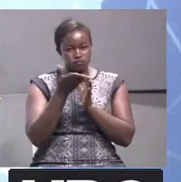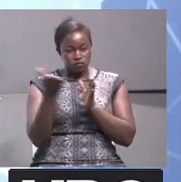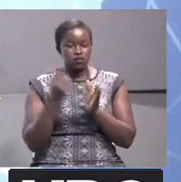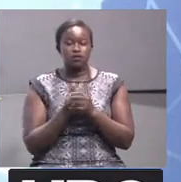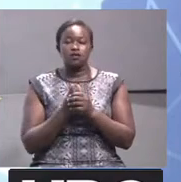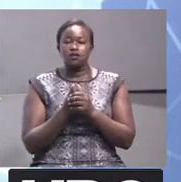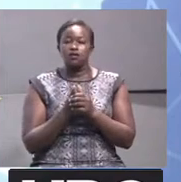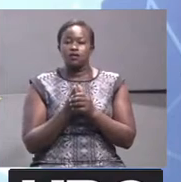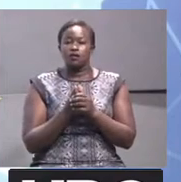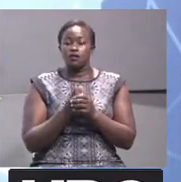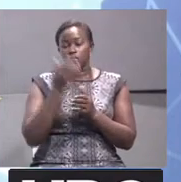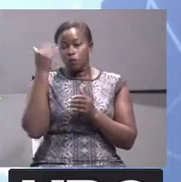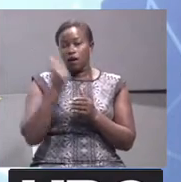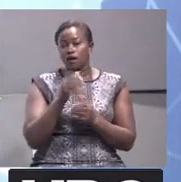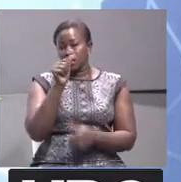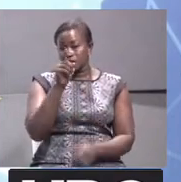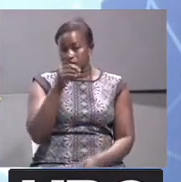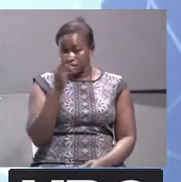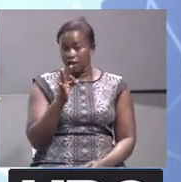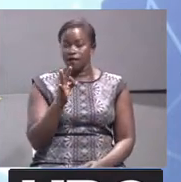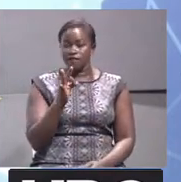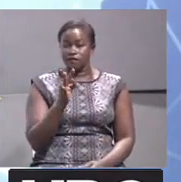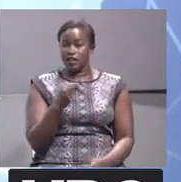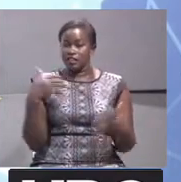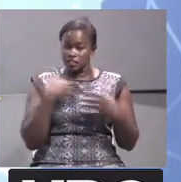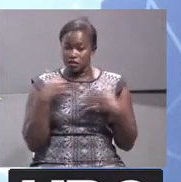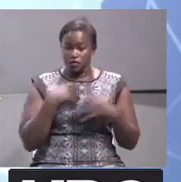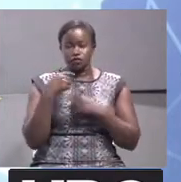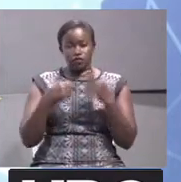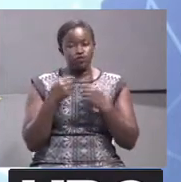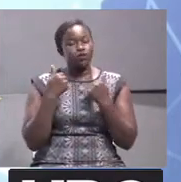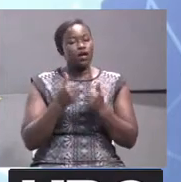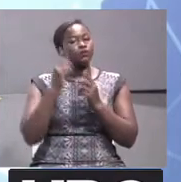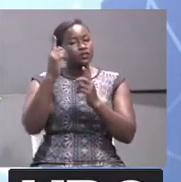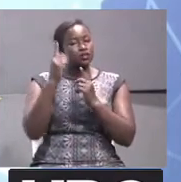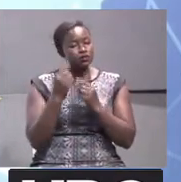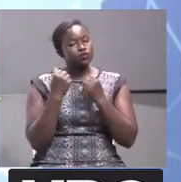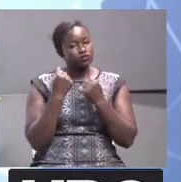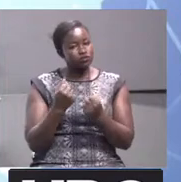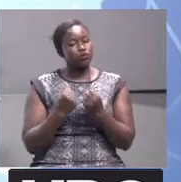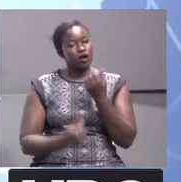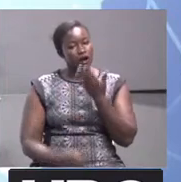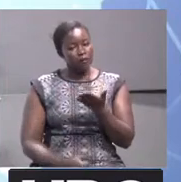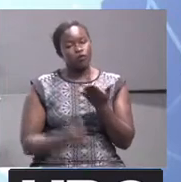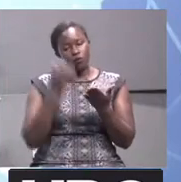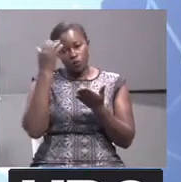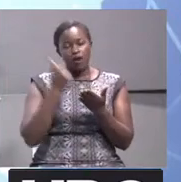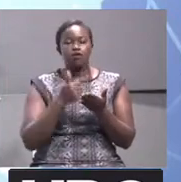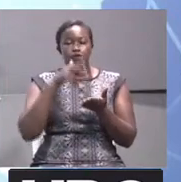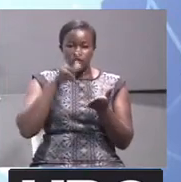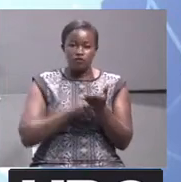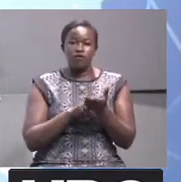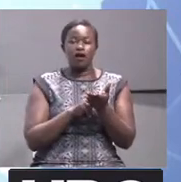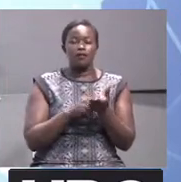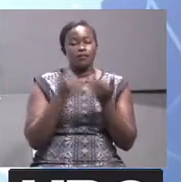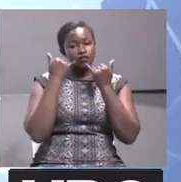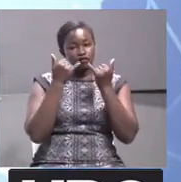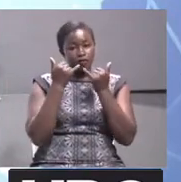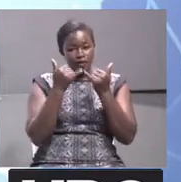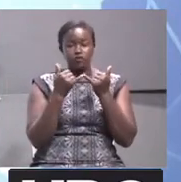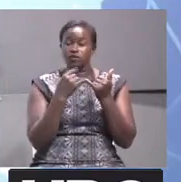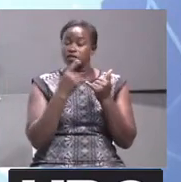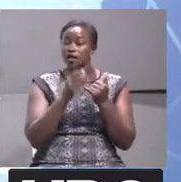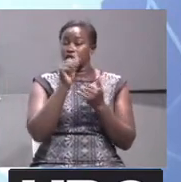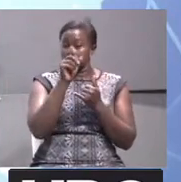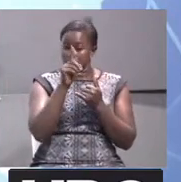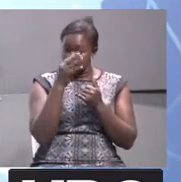ADF terror threats within the country. The beefed up security, based on the confirmed intelligence that ADF